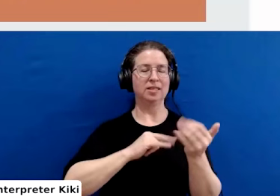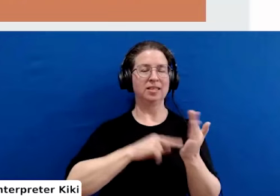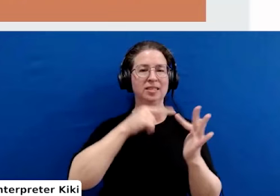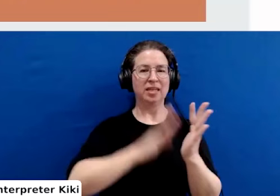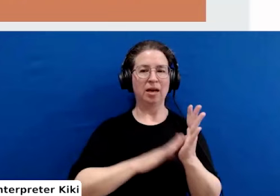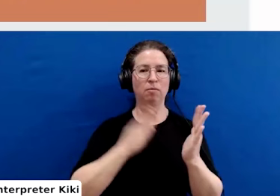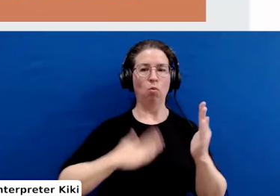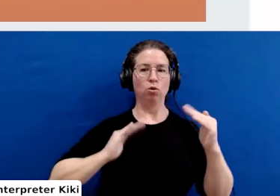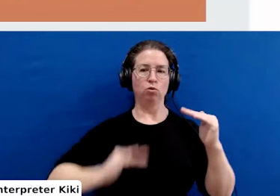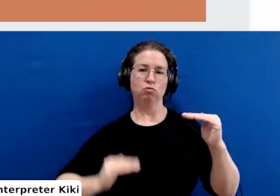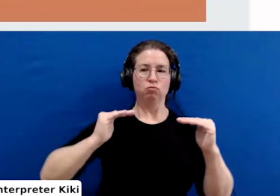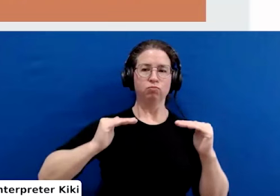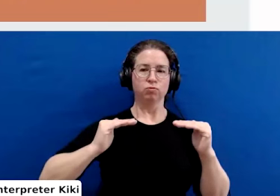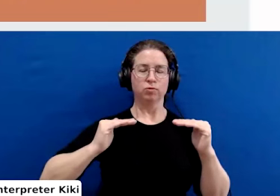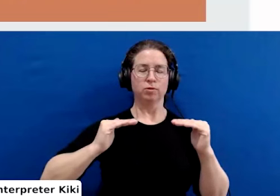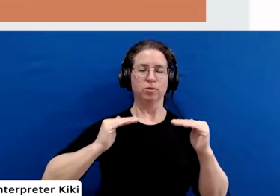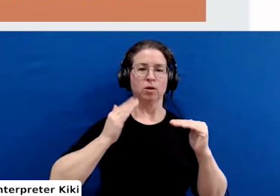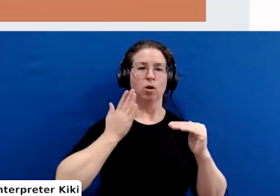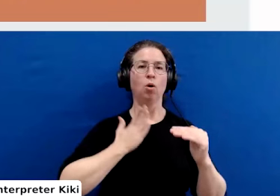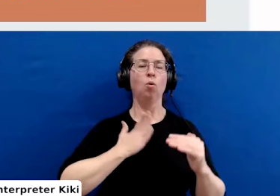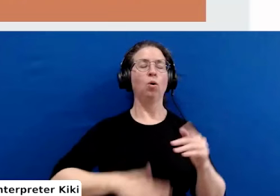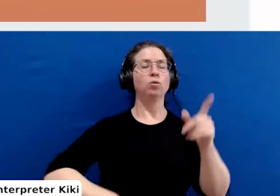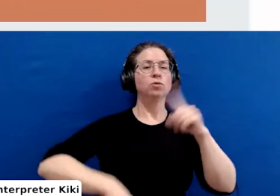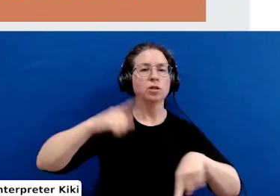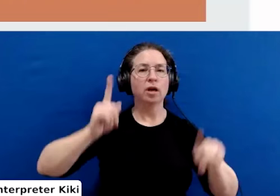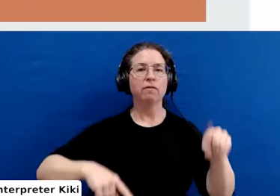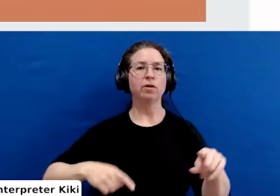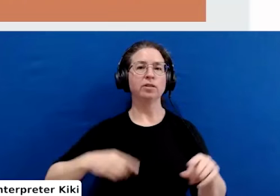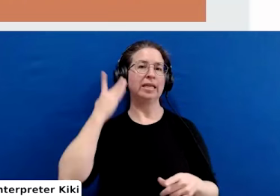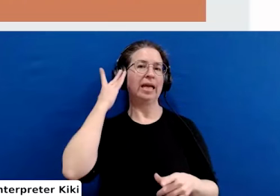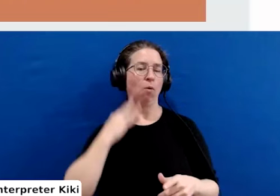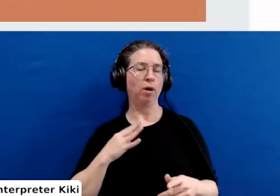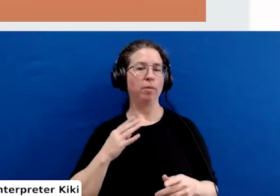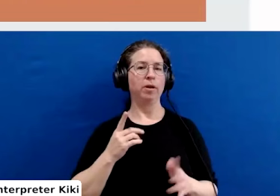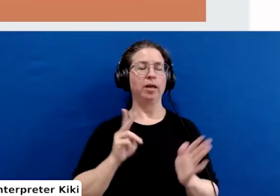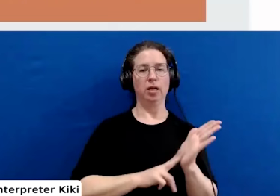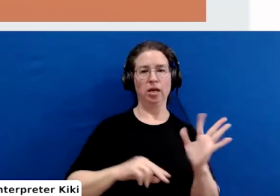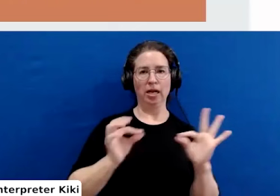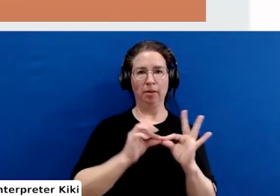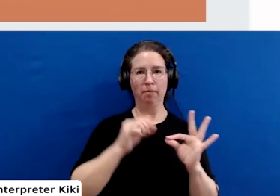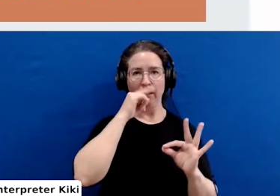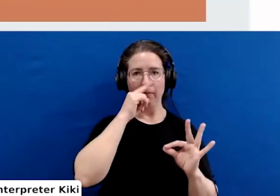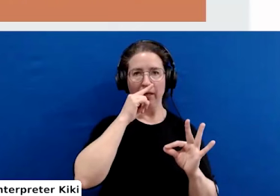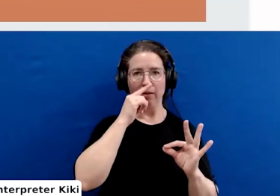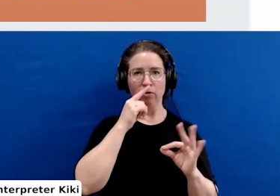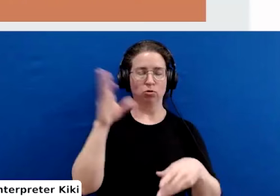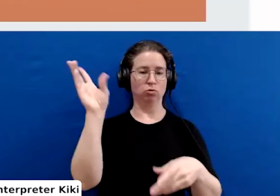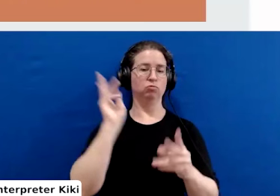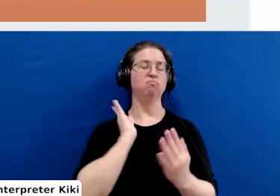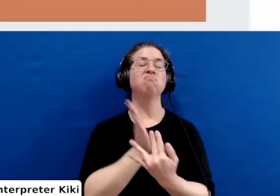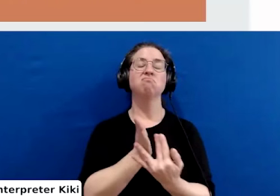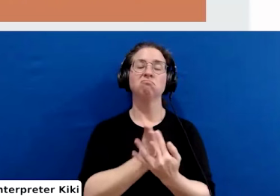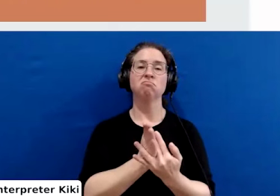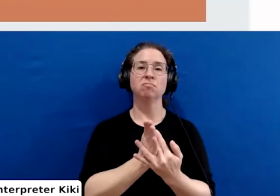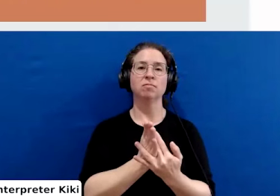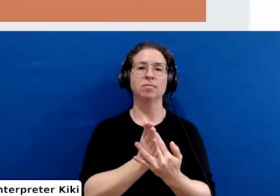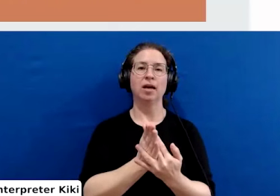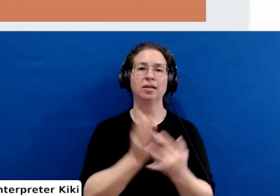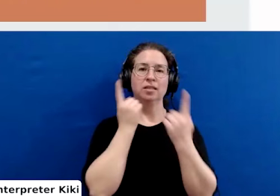more diverse women and non-binary people to access tertiary STEM education, professional skills